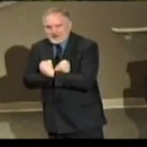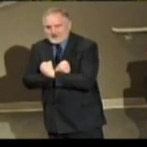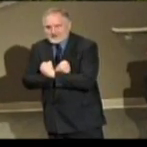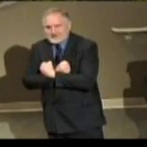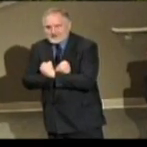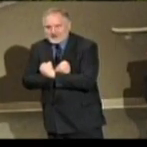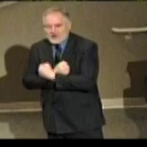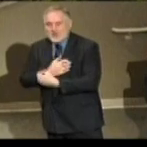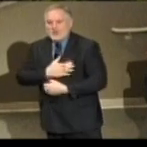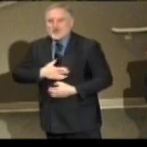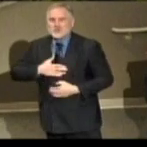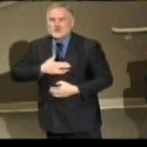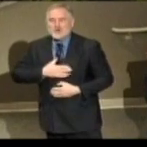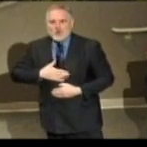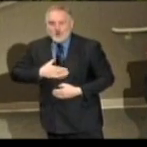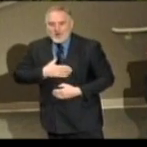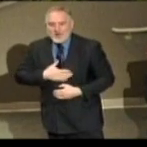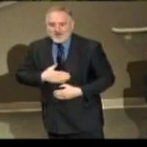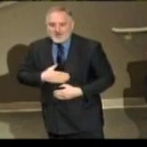joy,